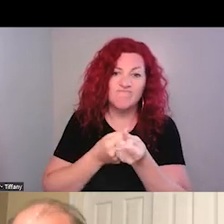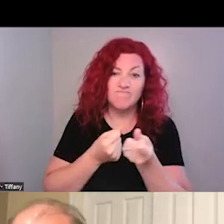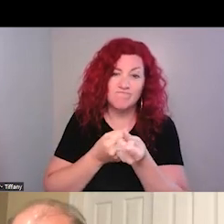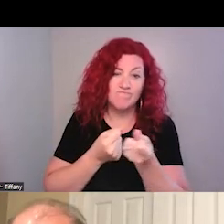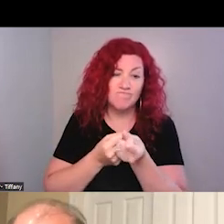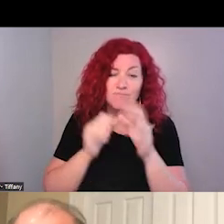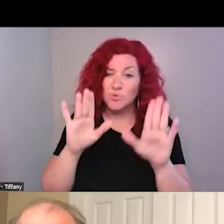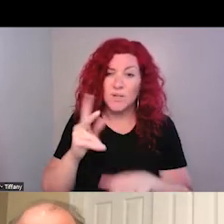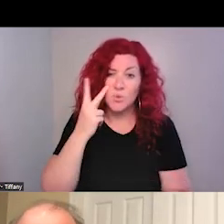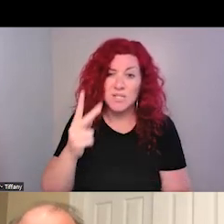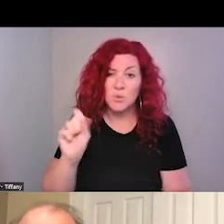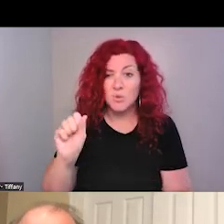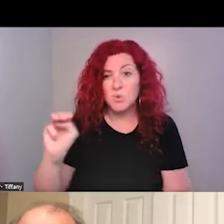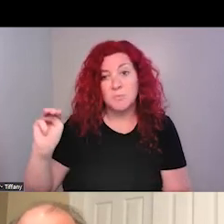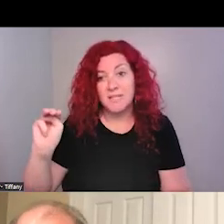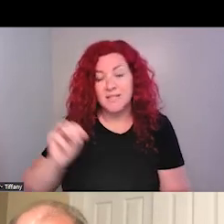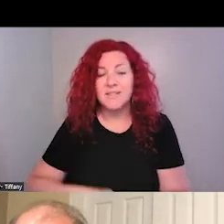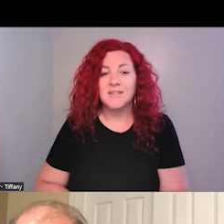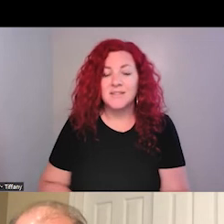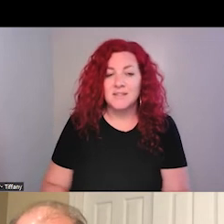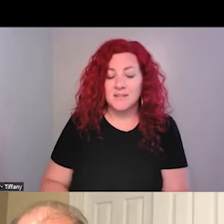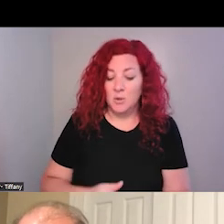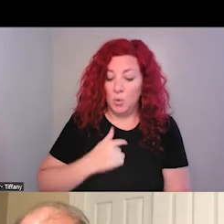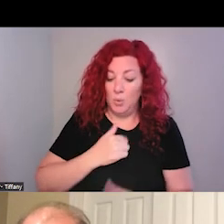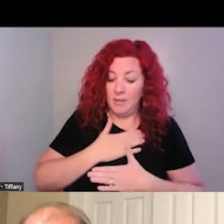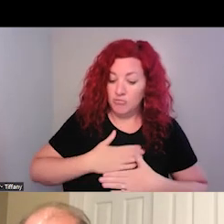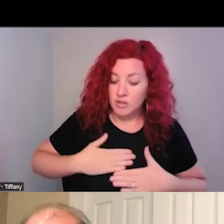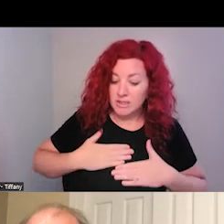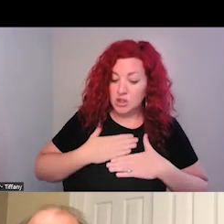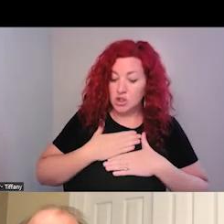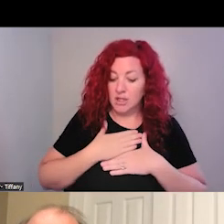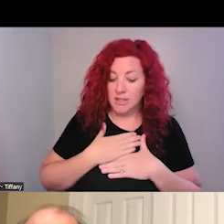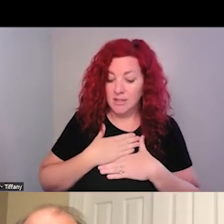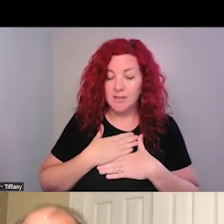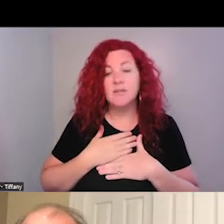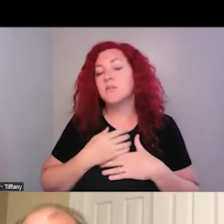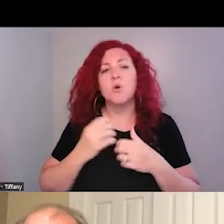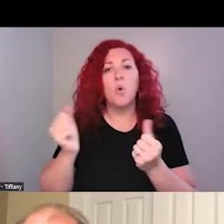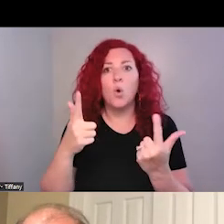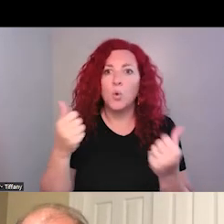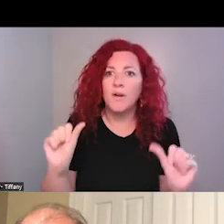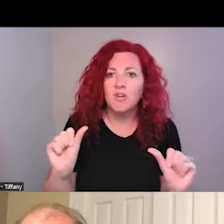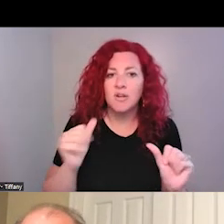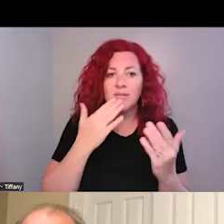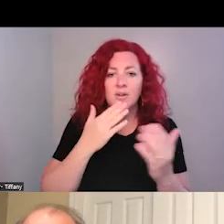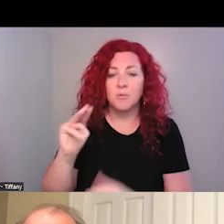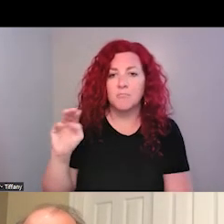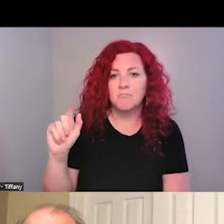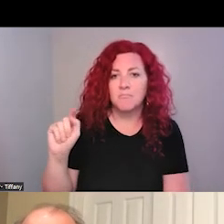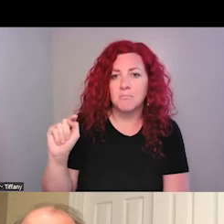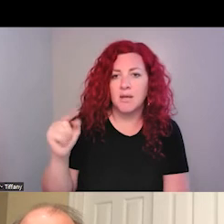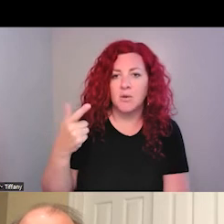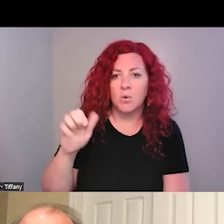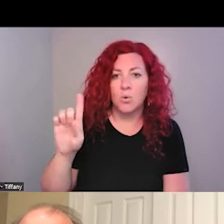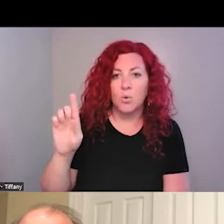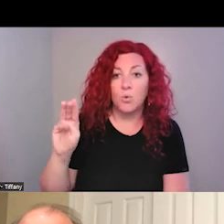to see you on social media. We really appreciate all your efforts. Also, thank you to Matt Goldman and his